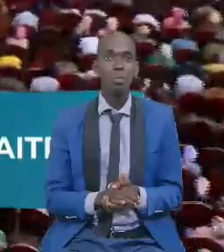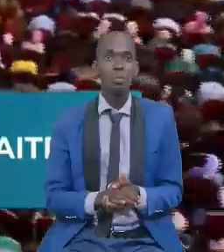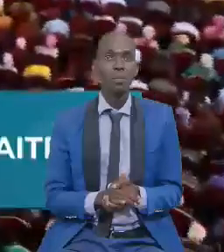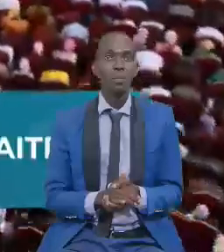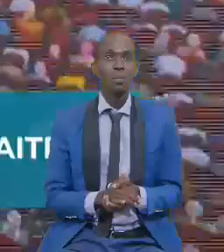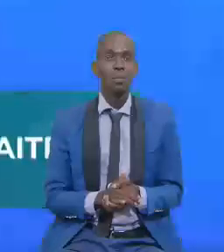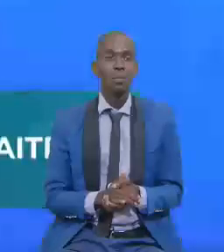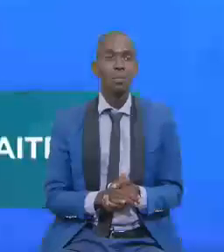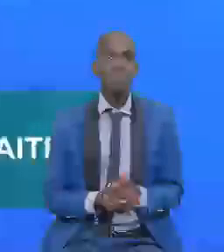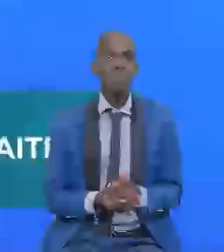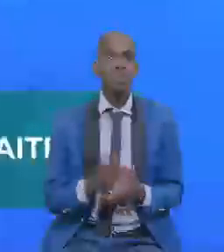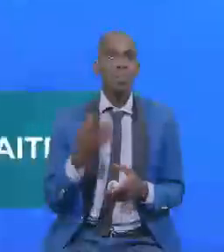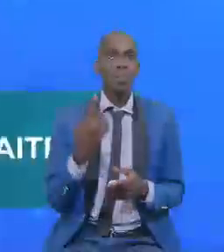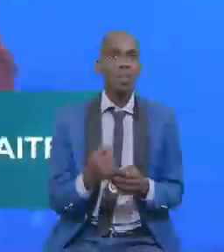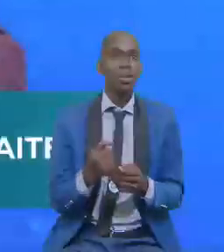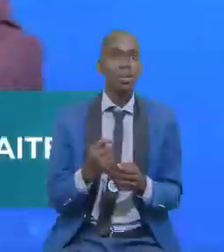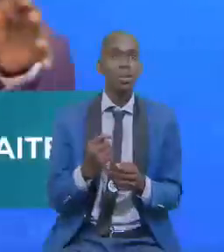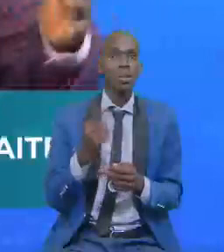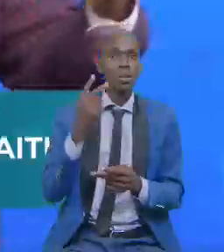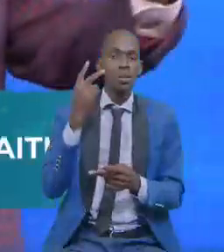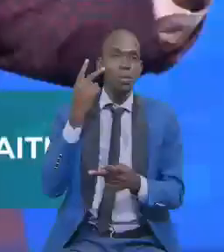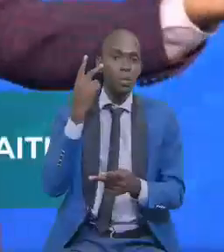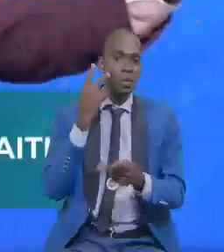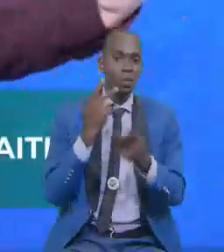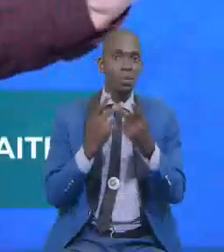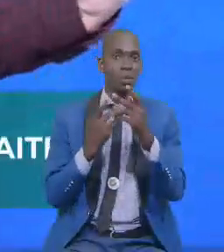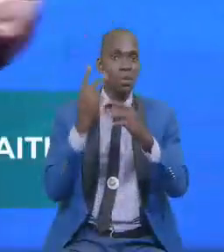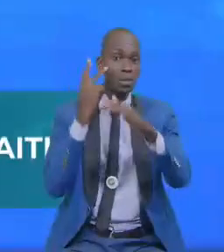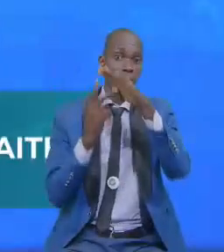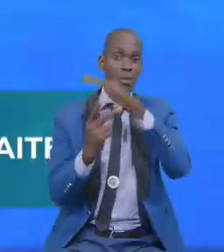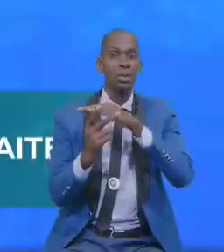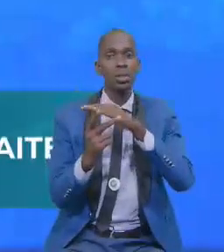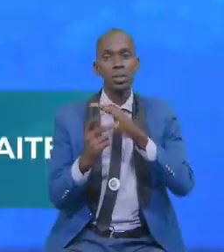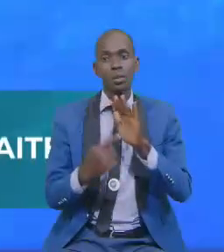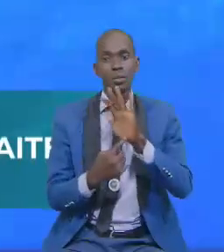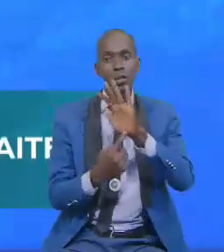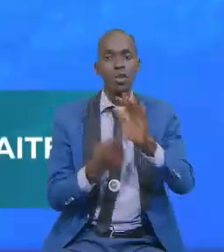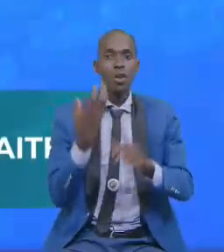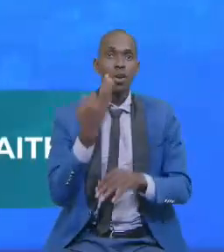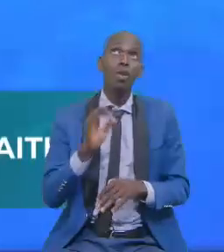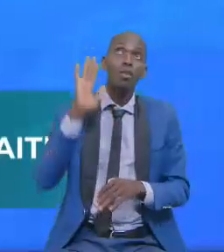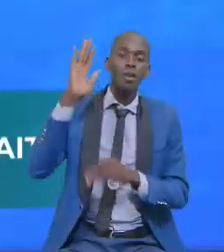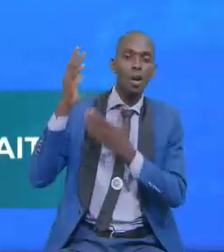The predicted revelation of his awaited visitation.